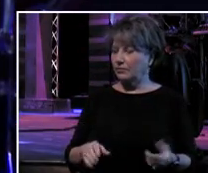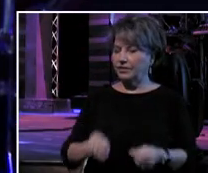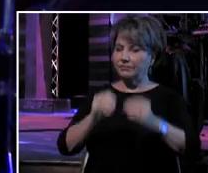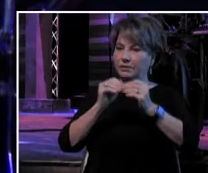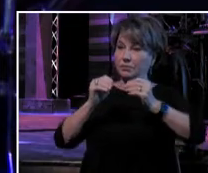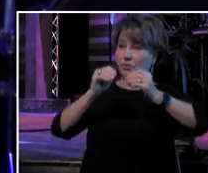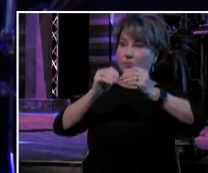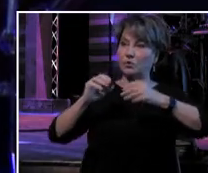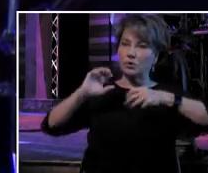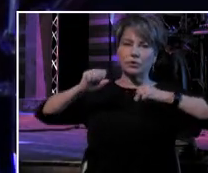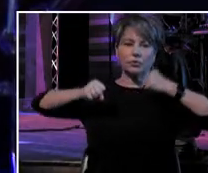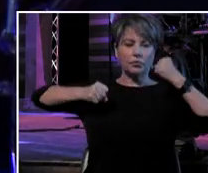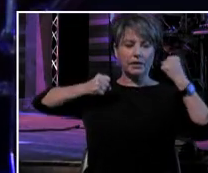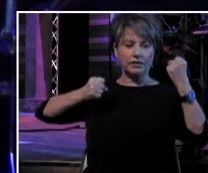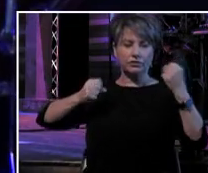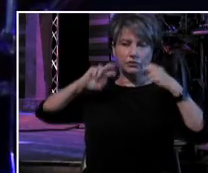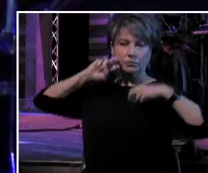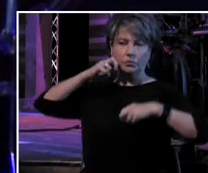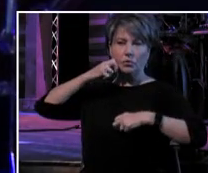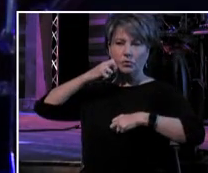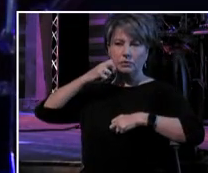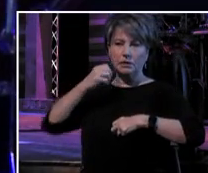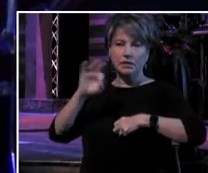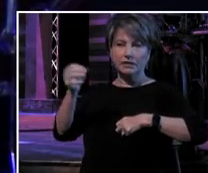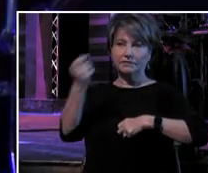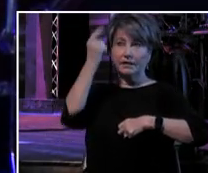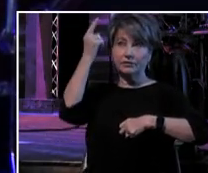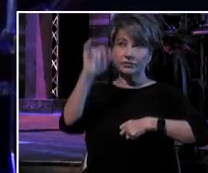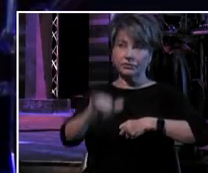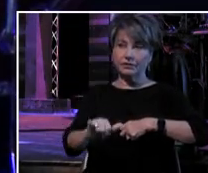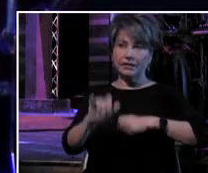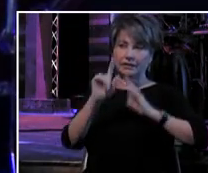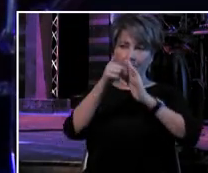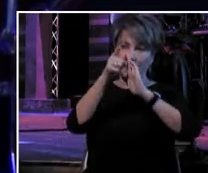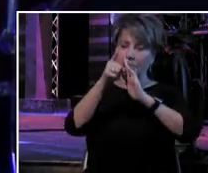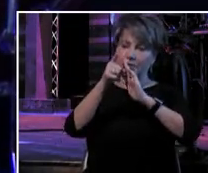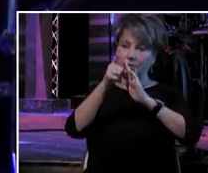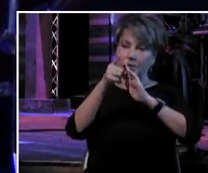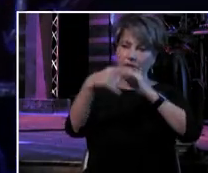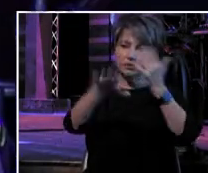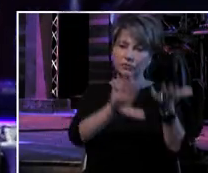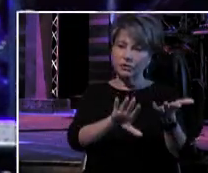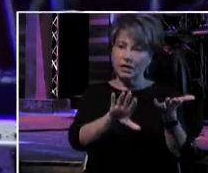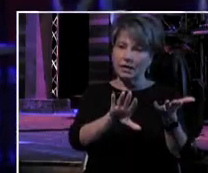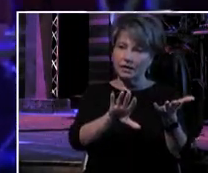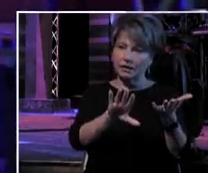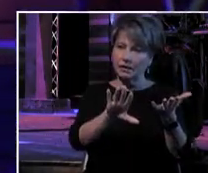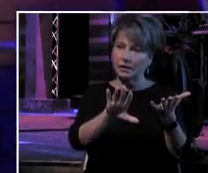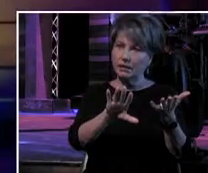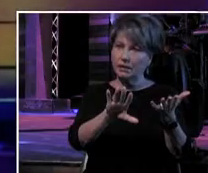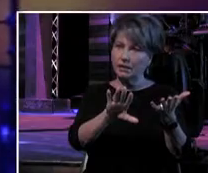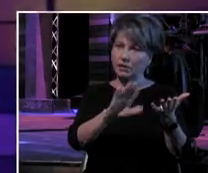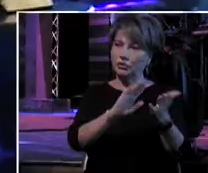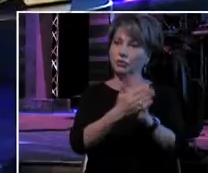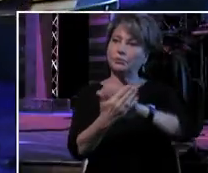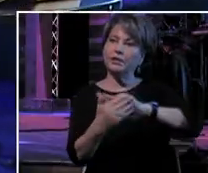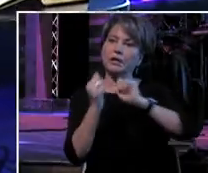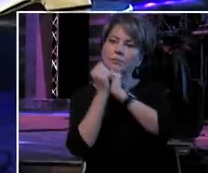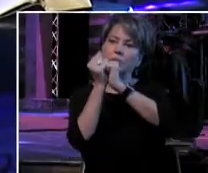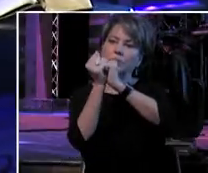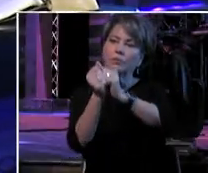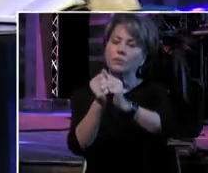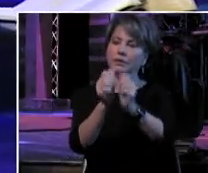life, far more bolder, if I realized the moment that being with Jesus was